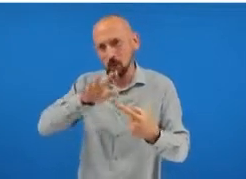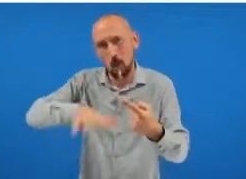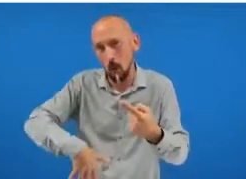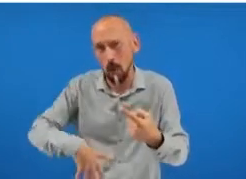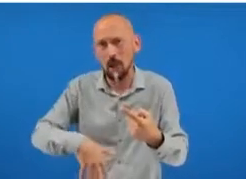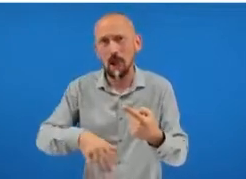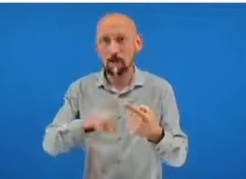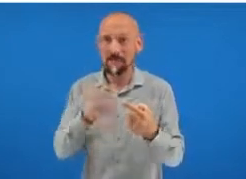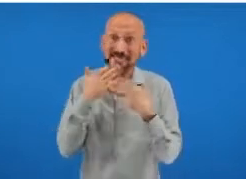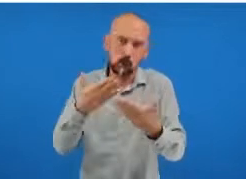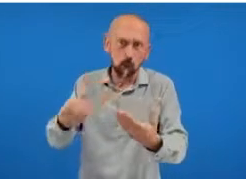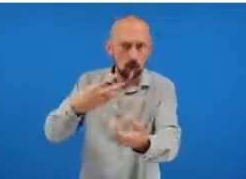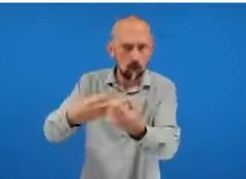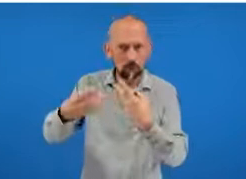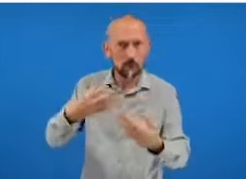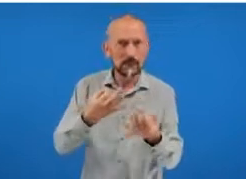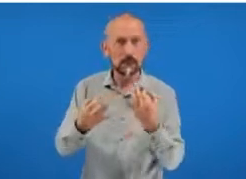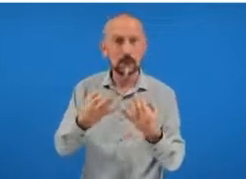may.